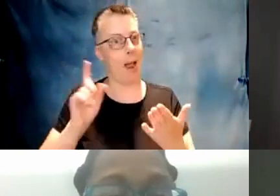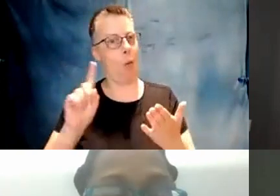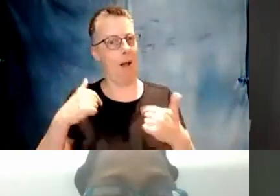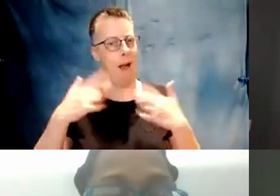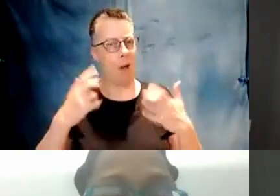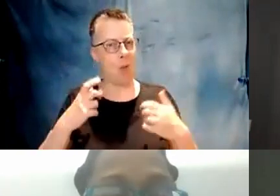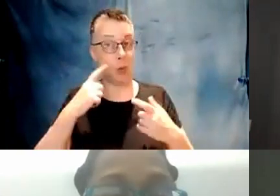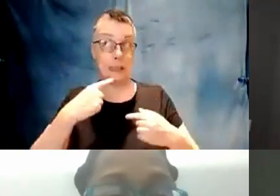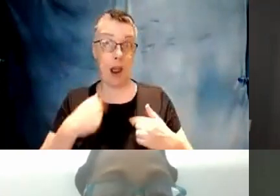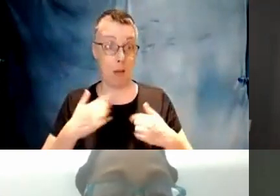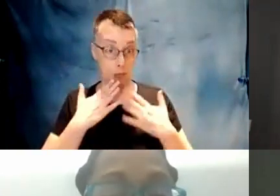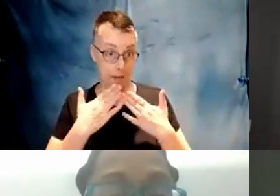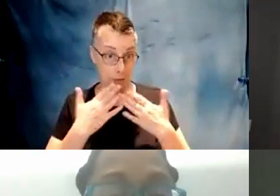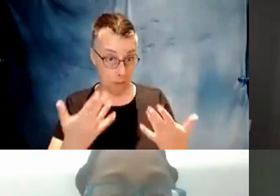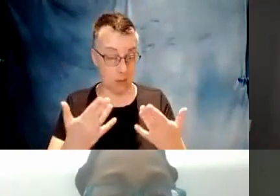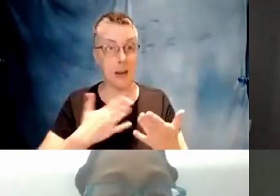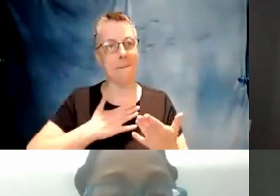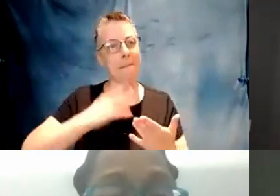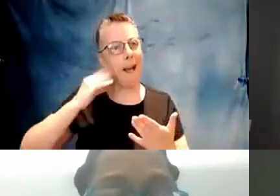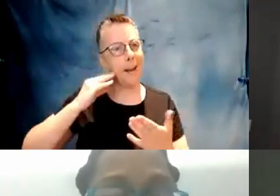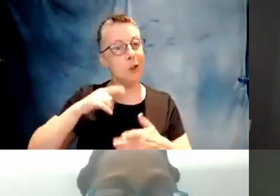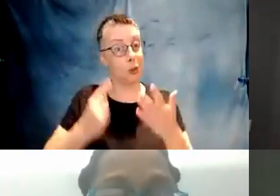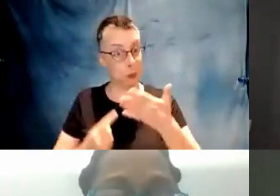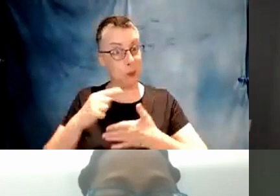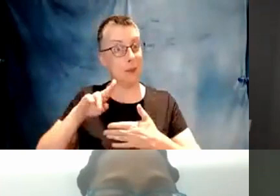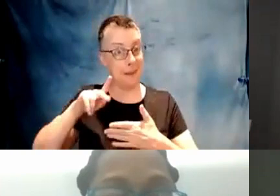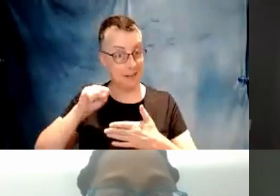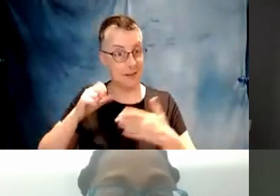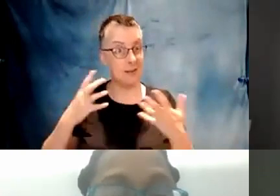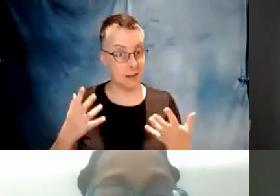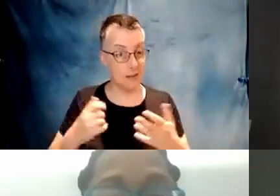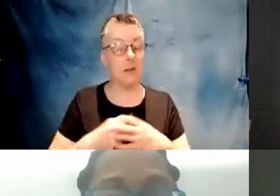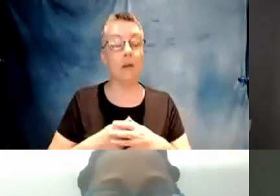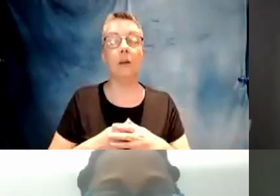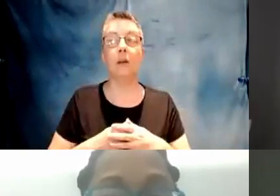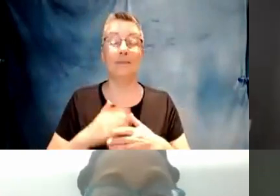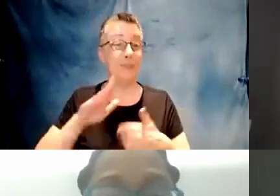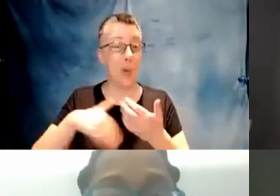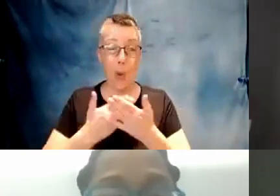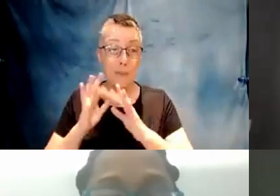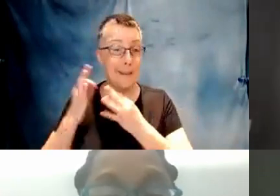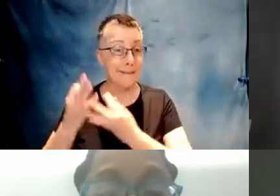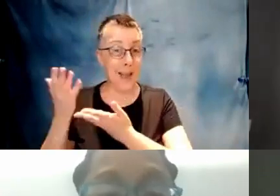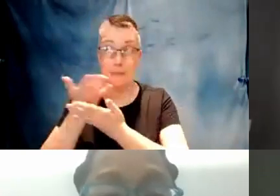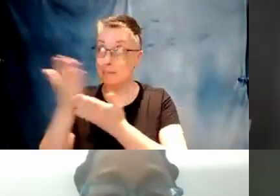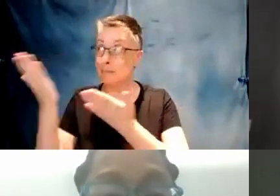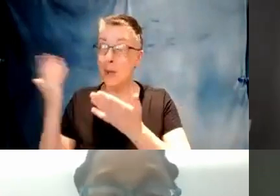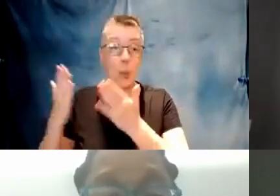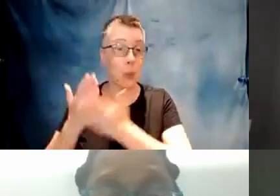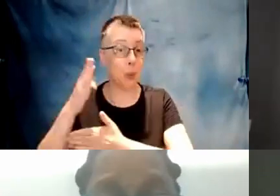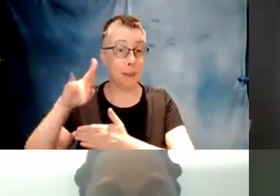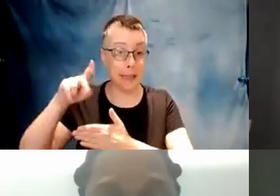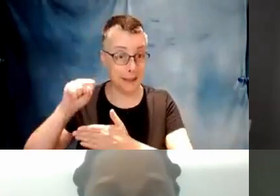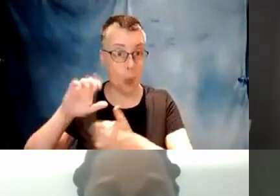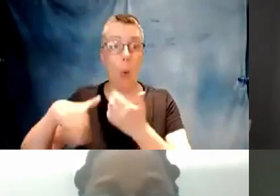where I'm grateful for my experiences in BPS. All of my family has gone through Boston Public Schools as